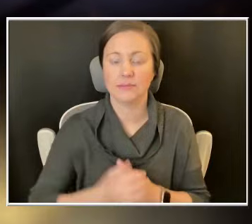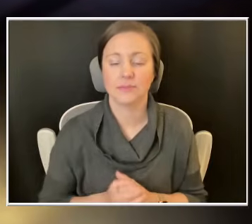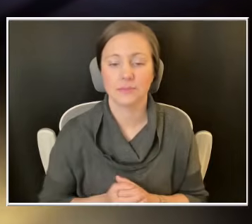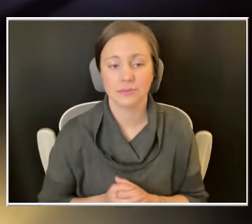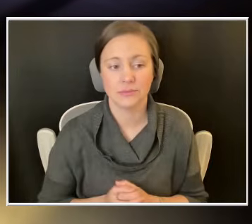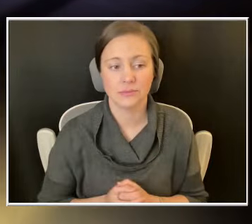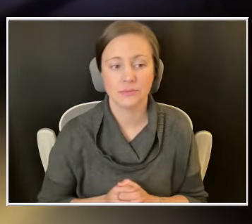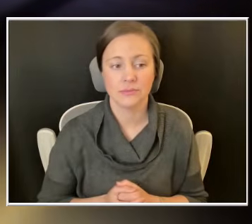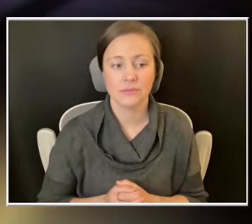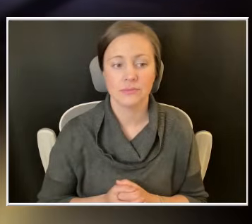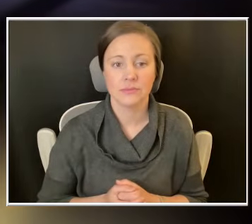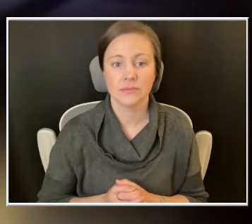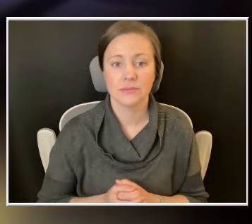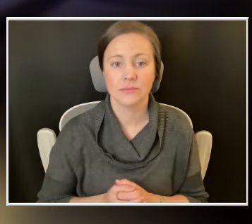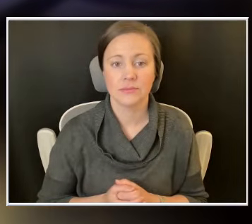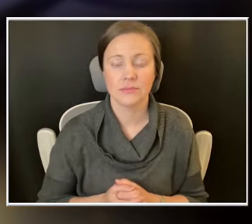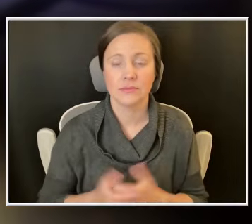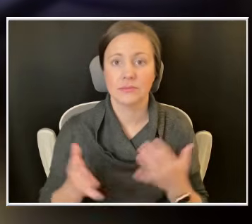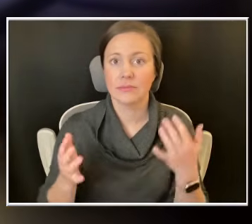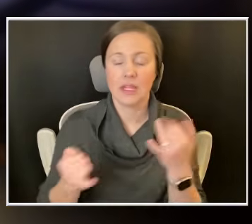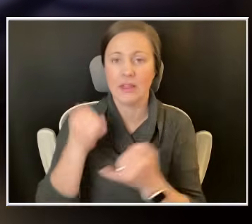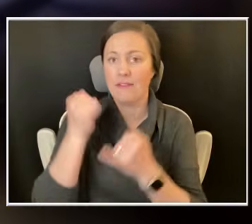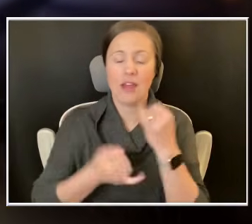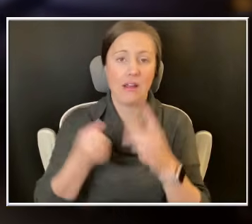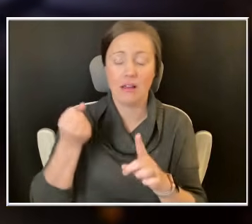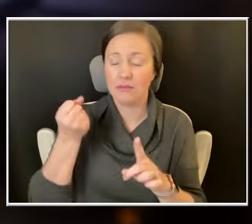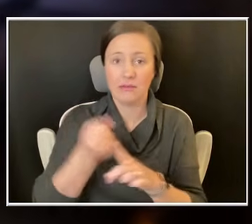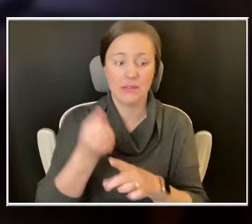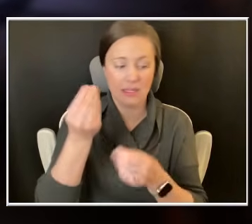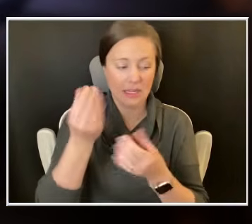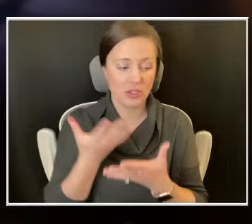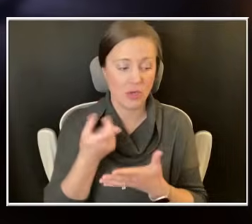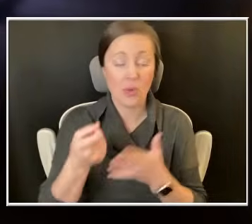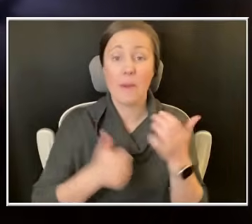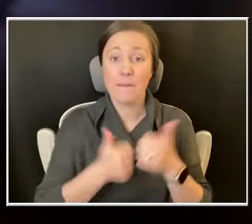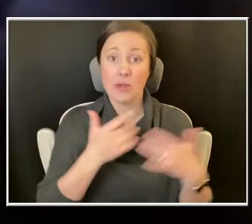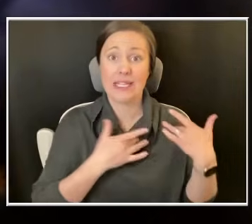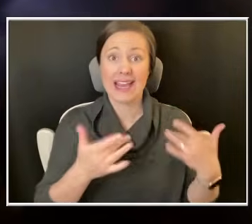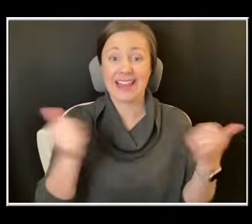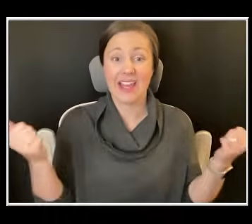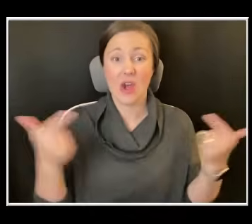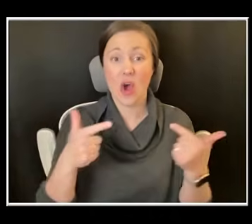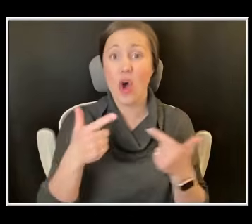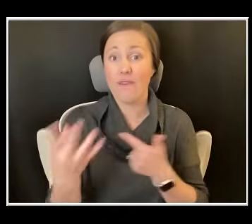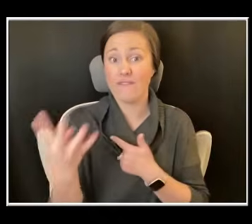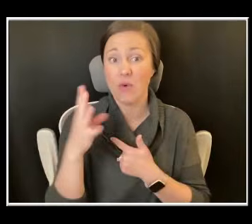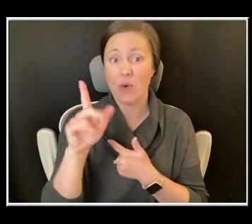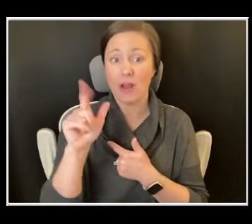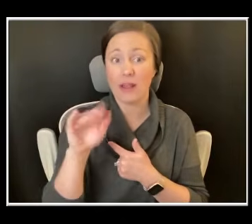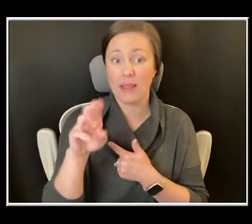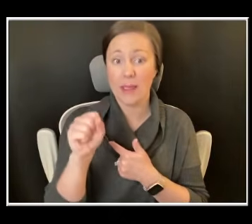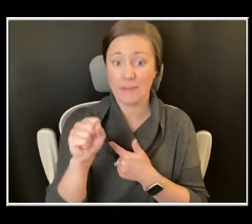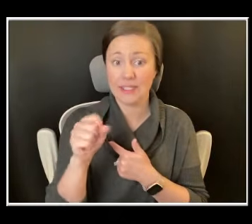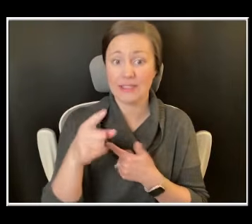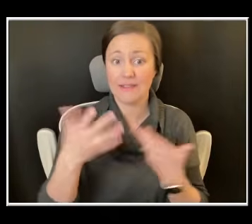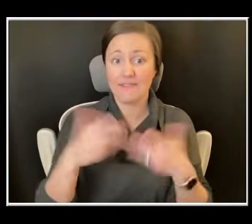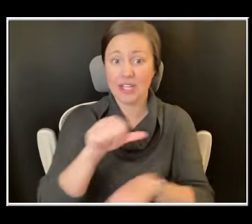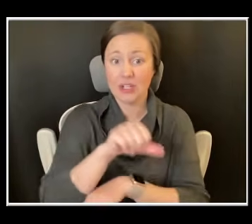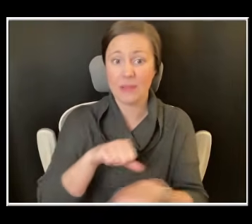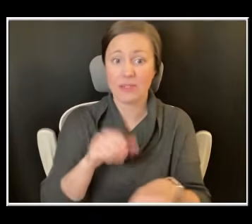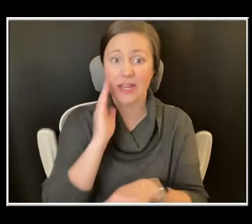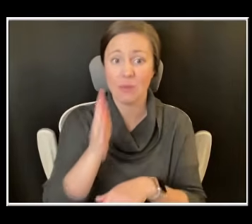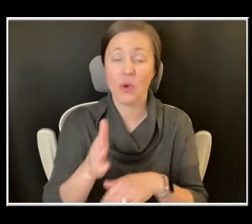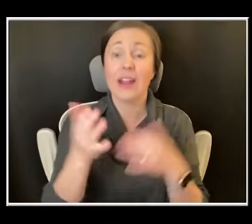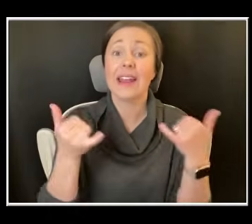then a final blow. They had told us that she was most likely going to have all 4 limbs amputated. Now, this mom